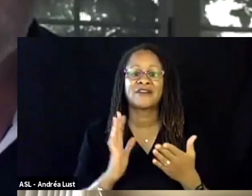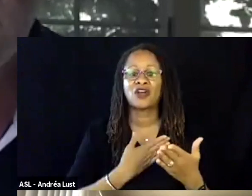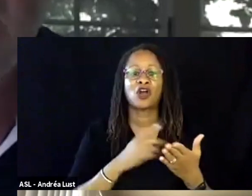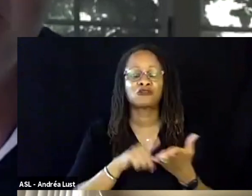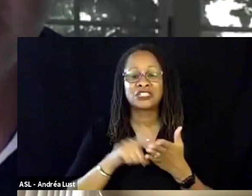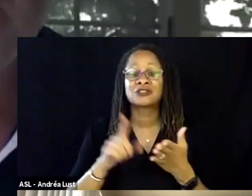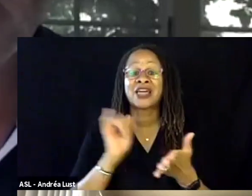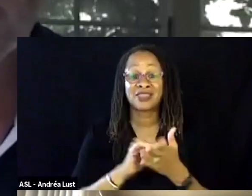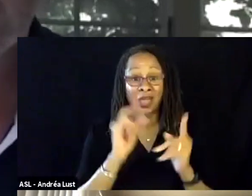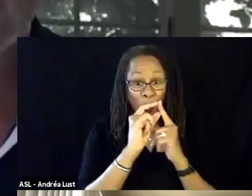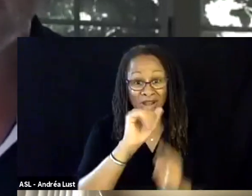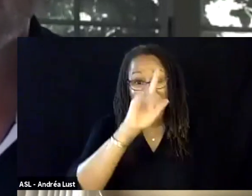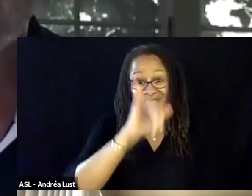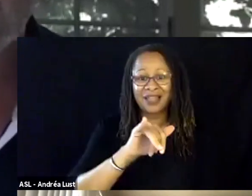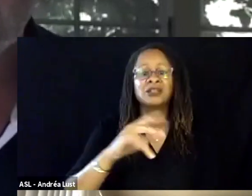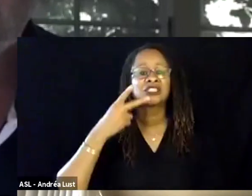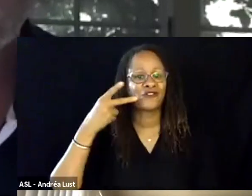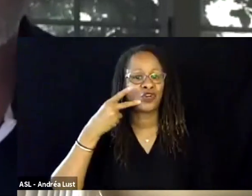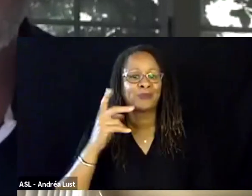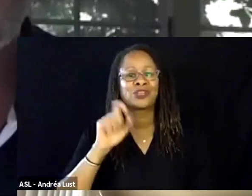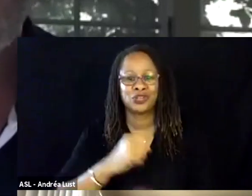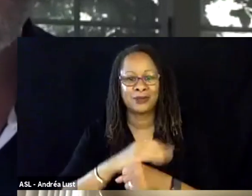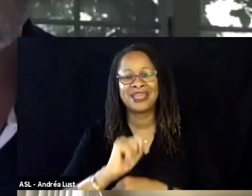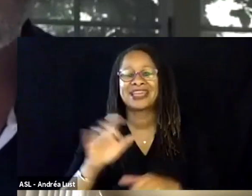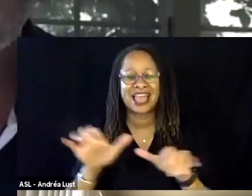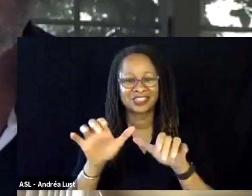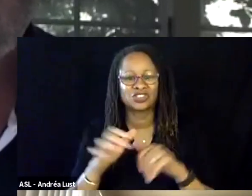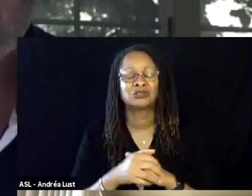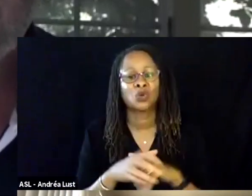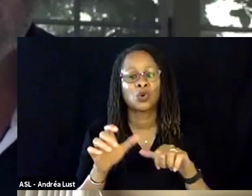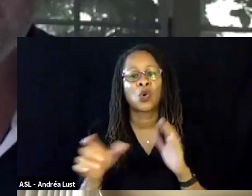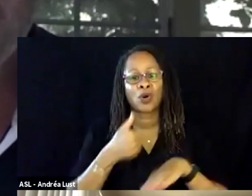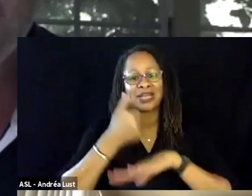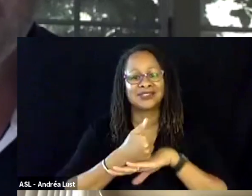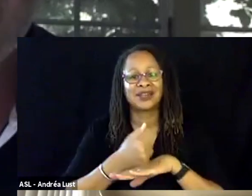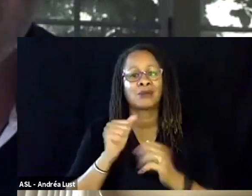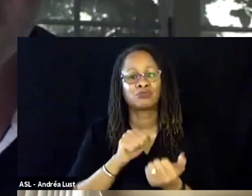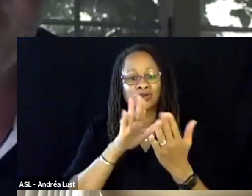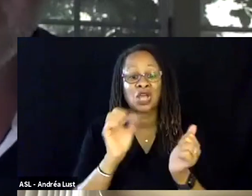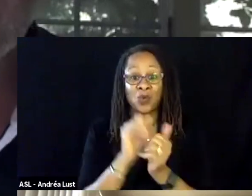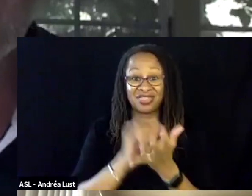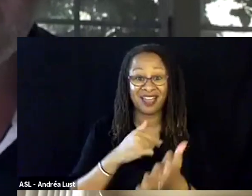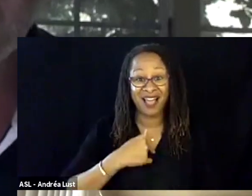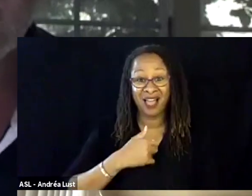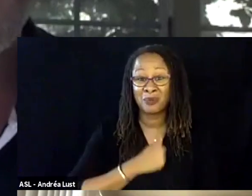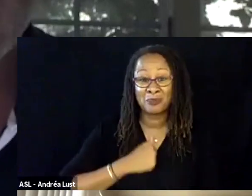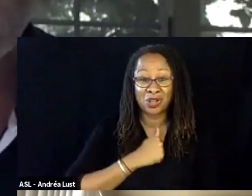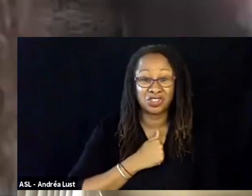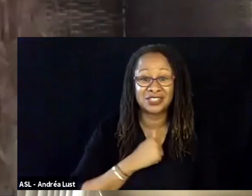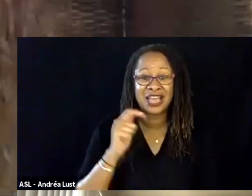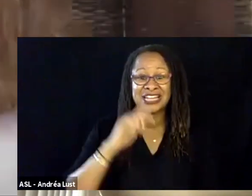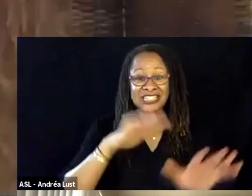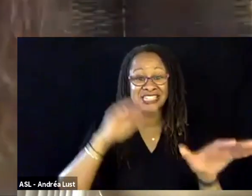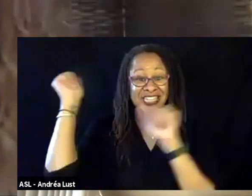verb, because you really do have to make it an action-oriented approach. So with that, I apologize to have to scoot. I